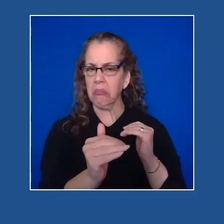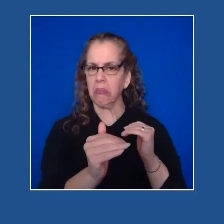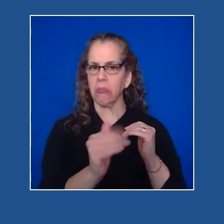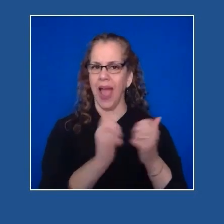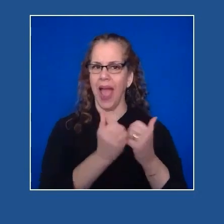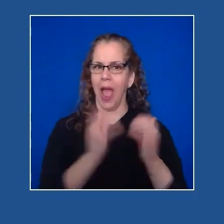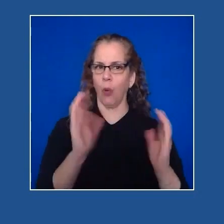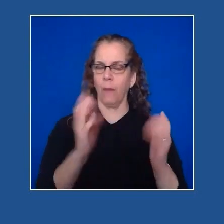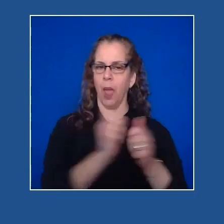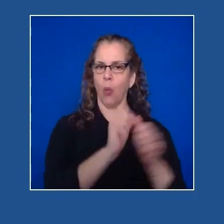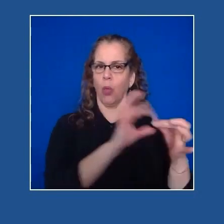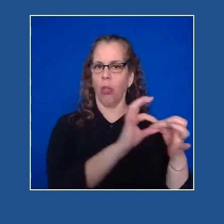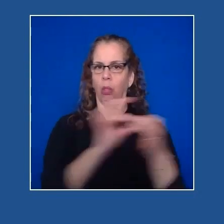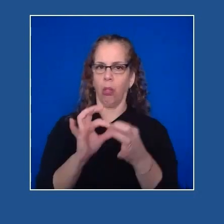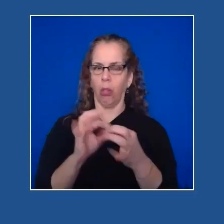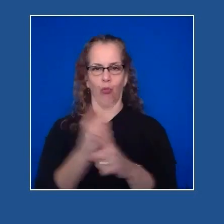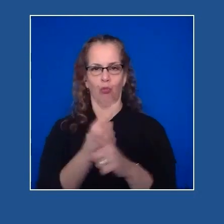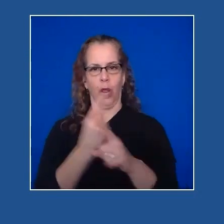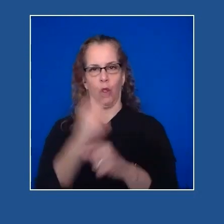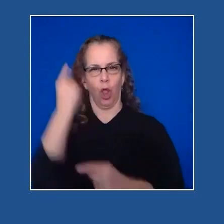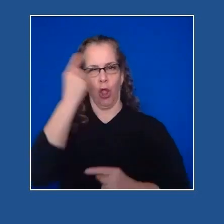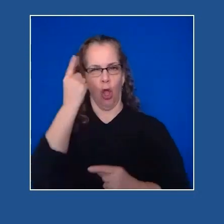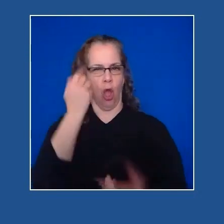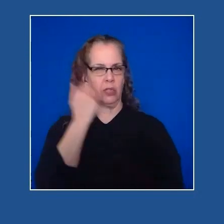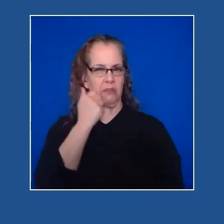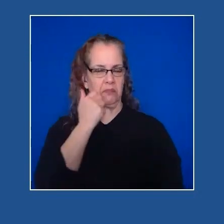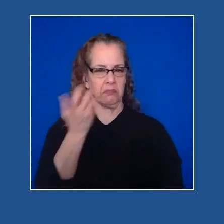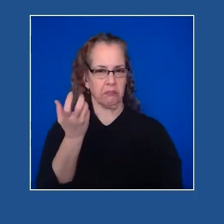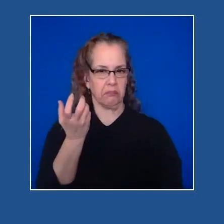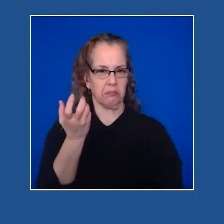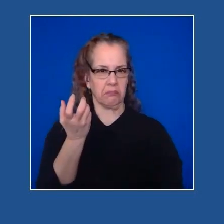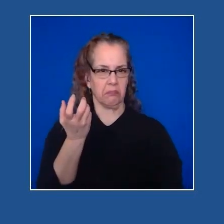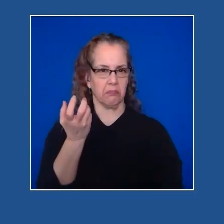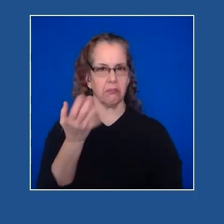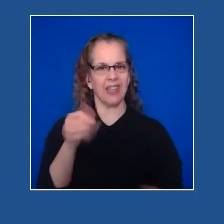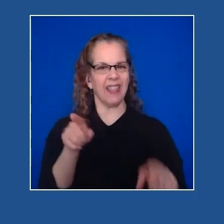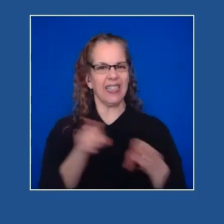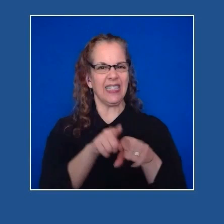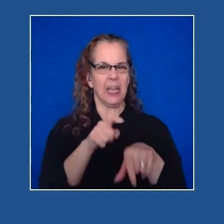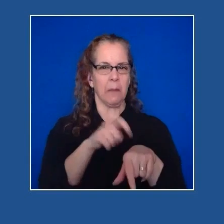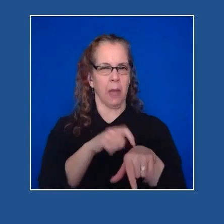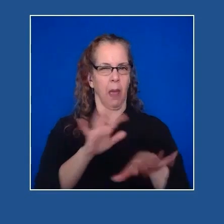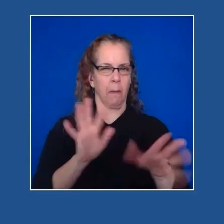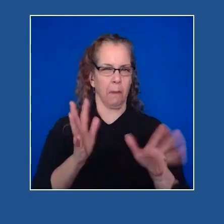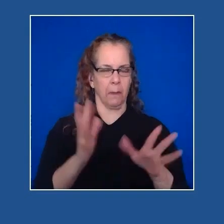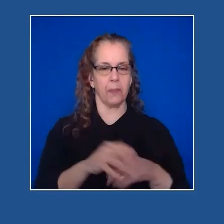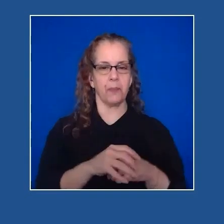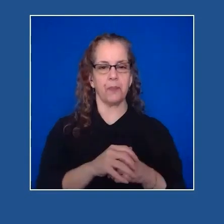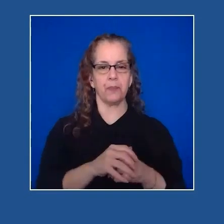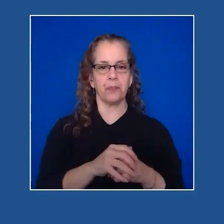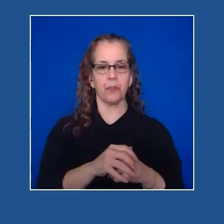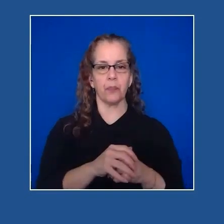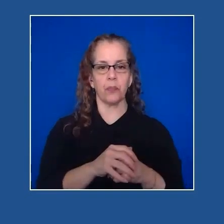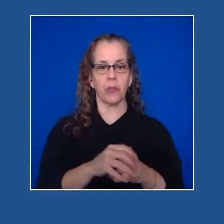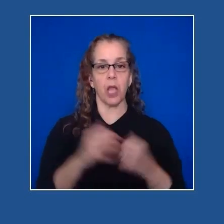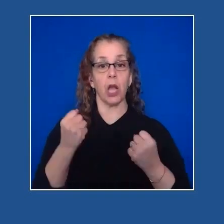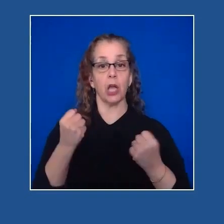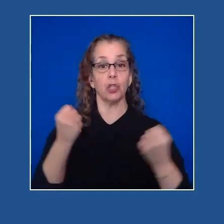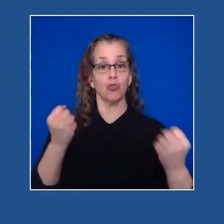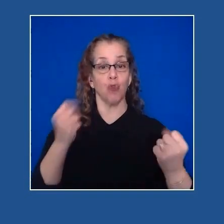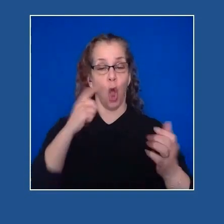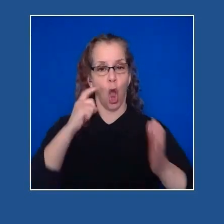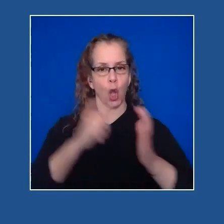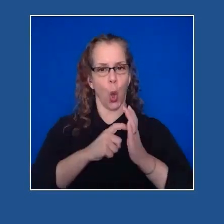of killing oneself at the same like time point. So the strongest correlation was